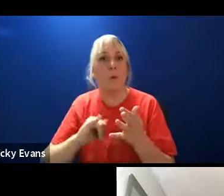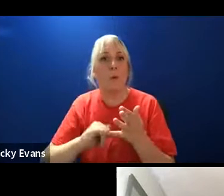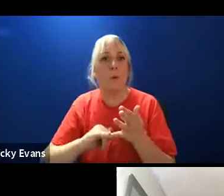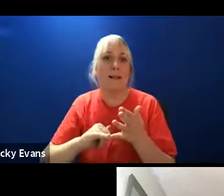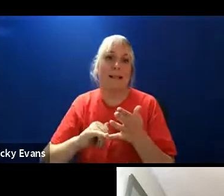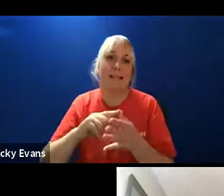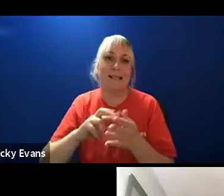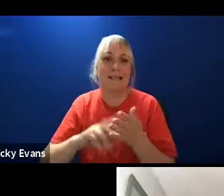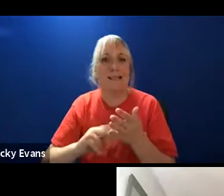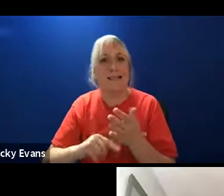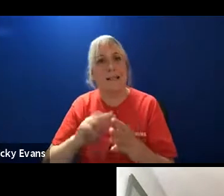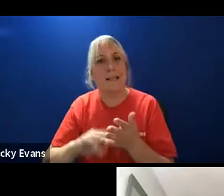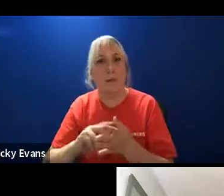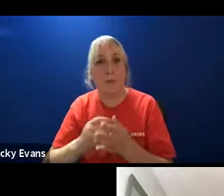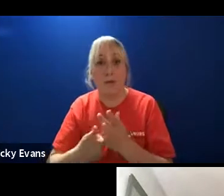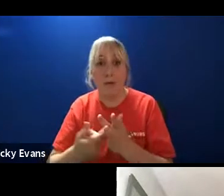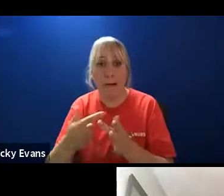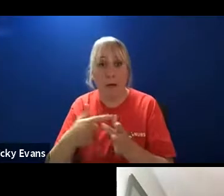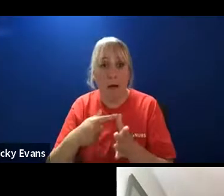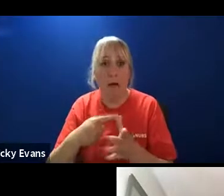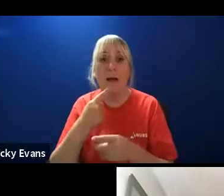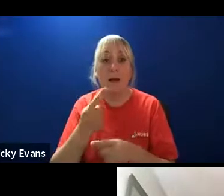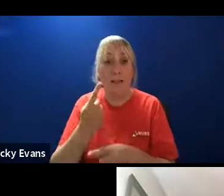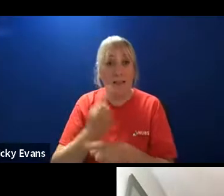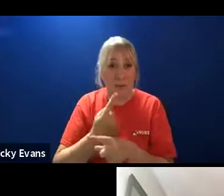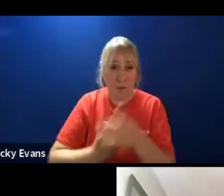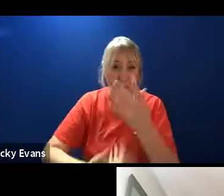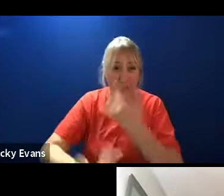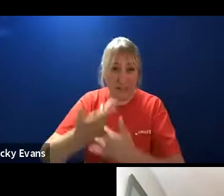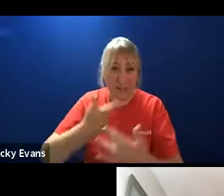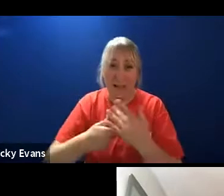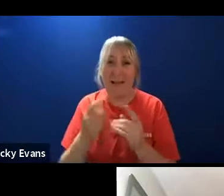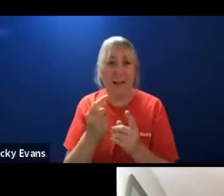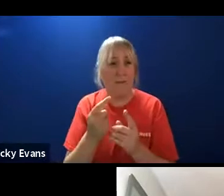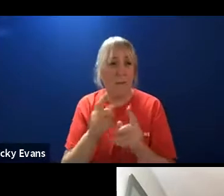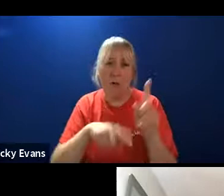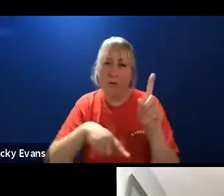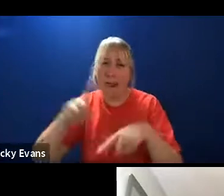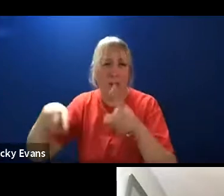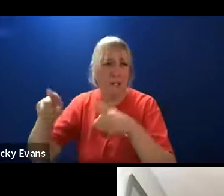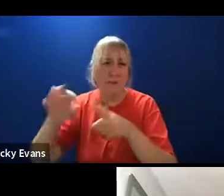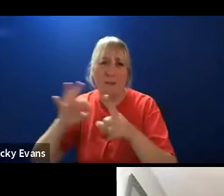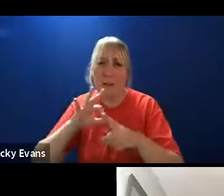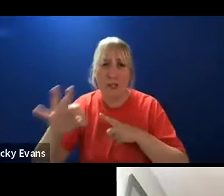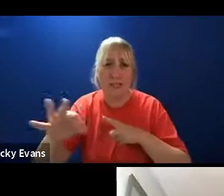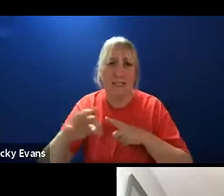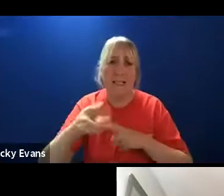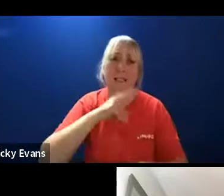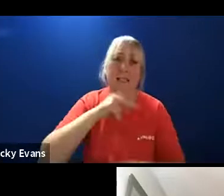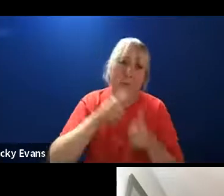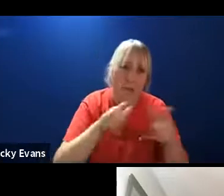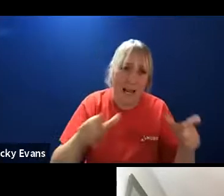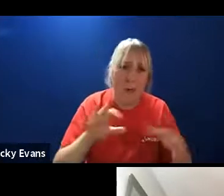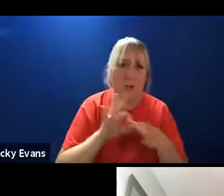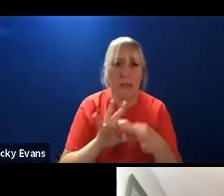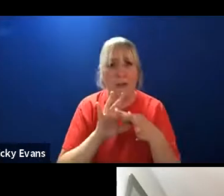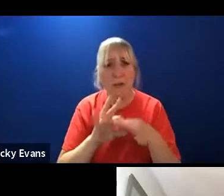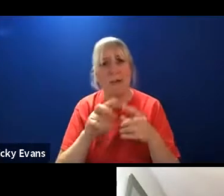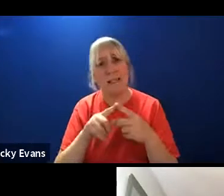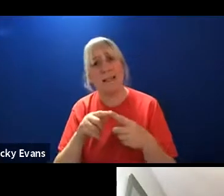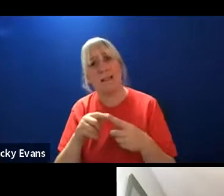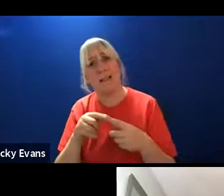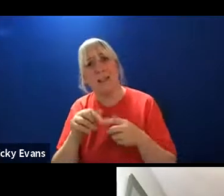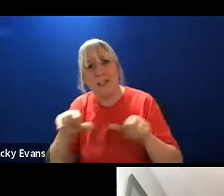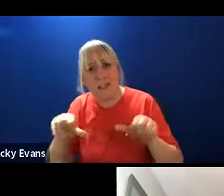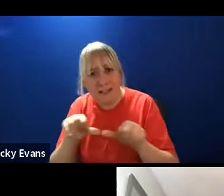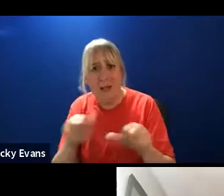had a range of specialists on site. So speech and language therapists, physiotherapists, everybody was there. And there was